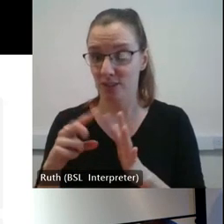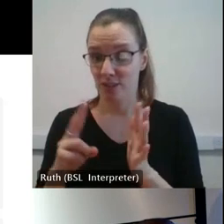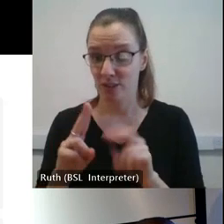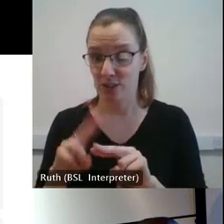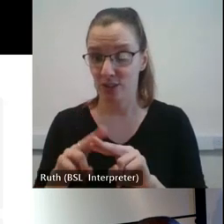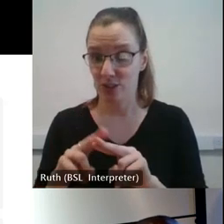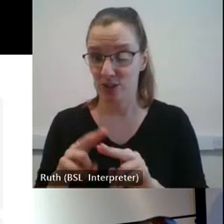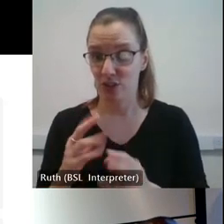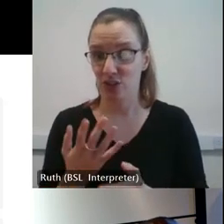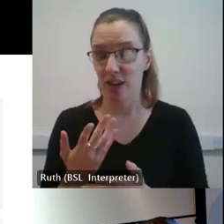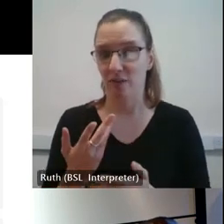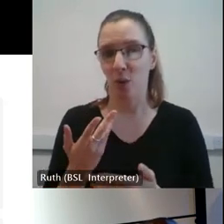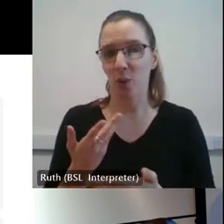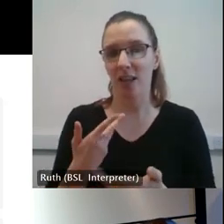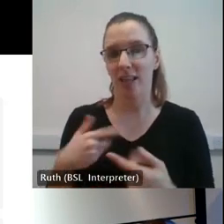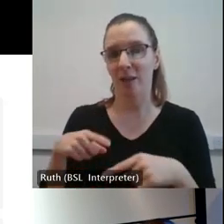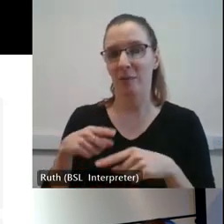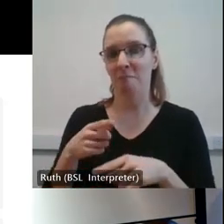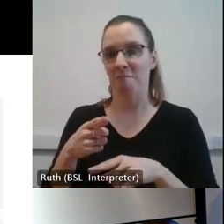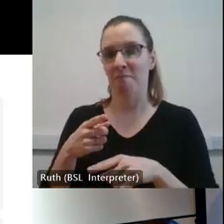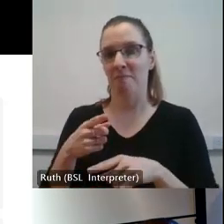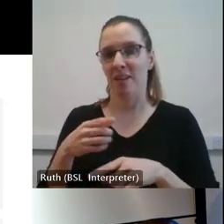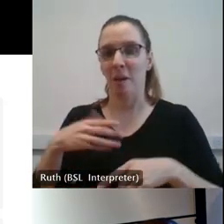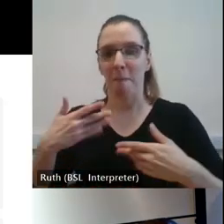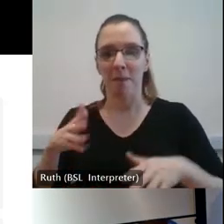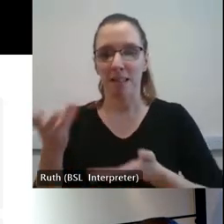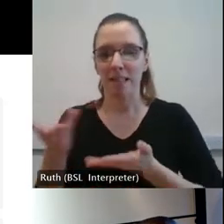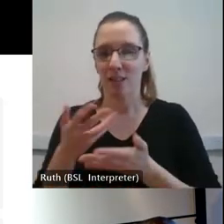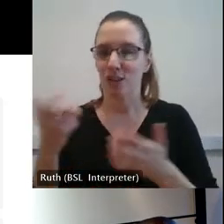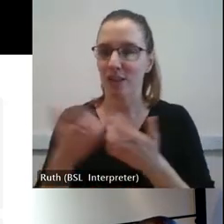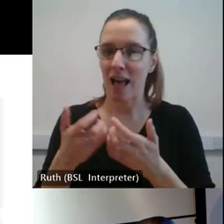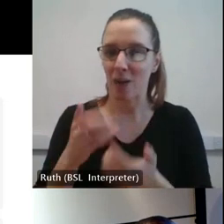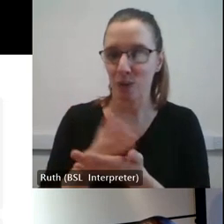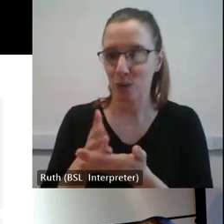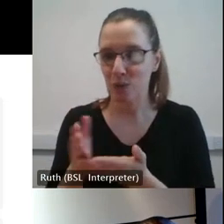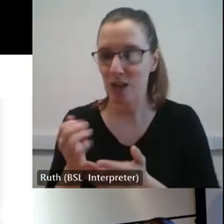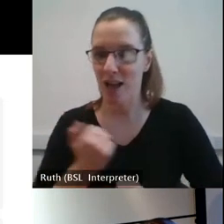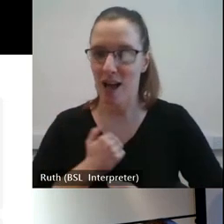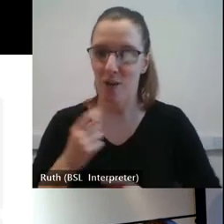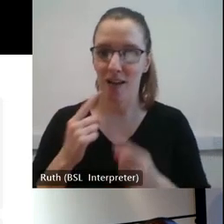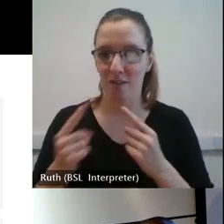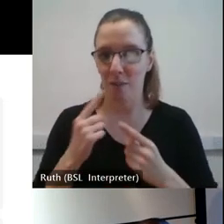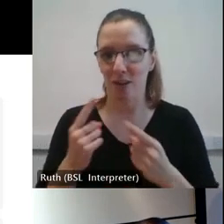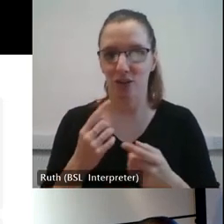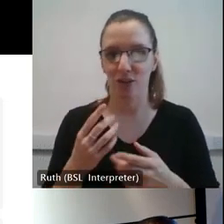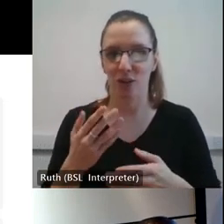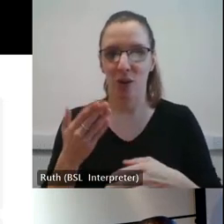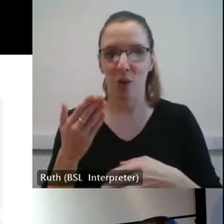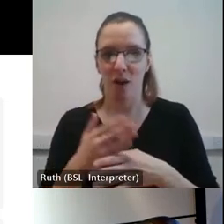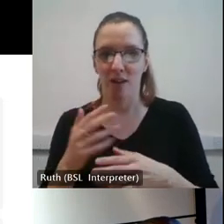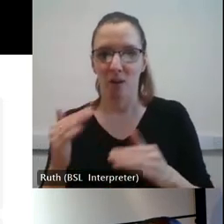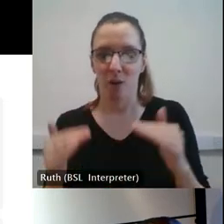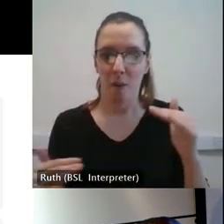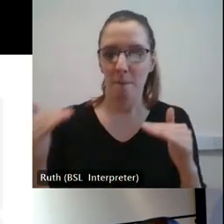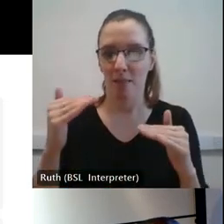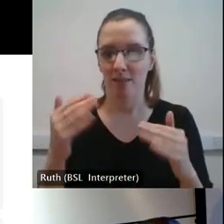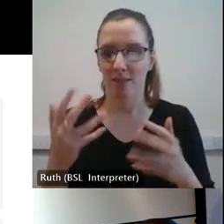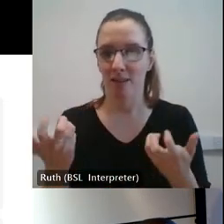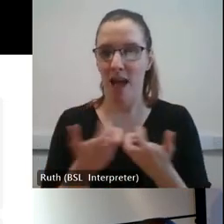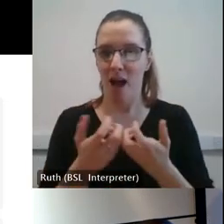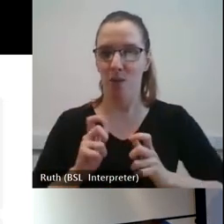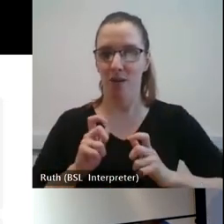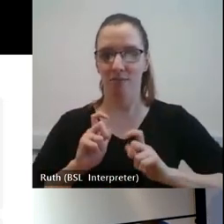some point we've kind of discussed how to share staff time, you know, but it's only working on modality, how they've continue to do the work that